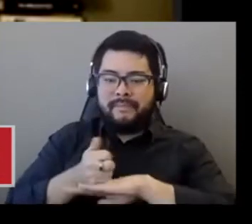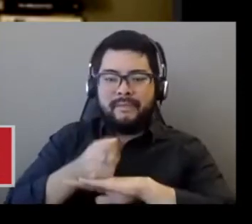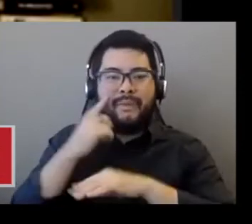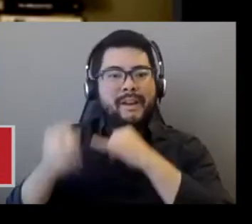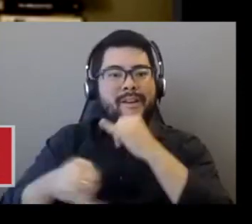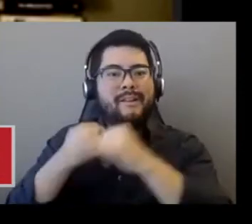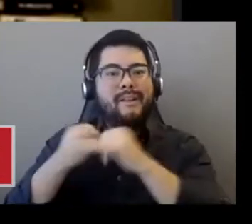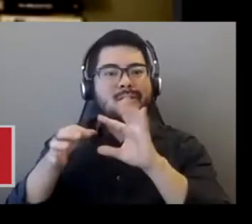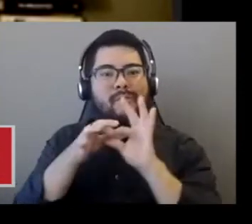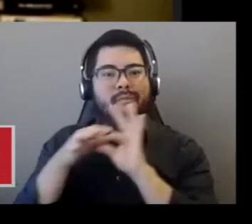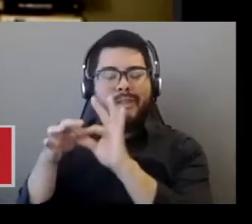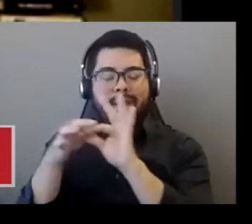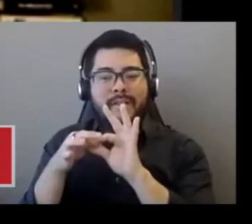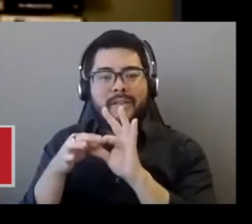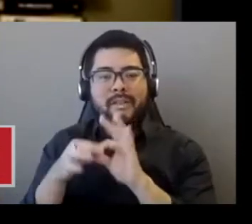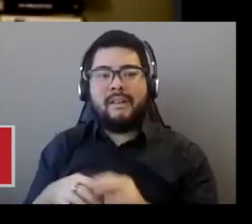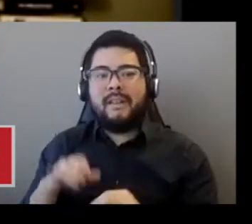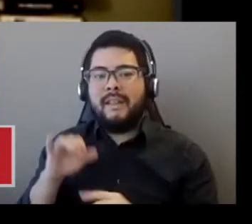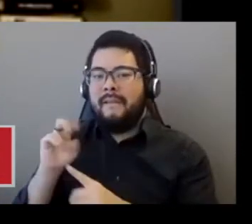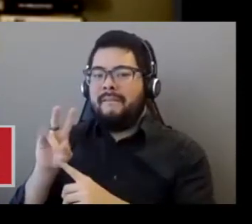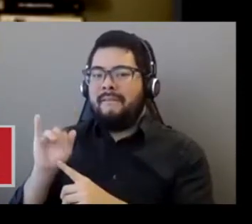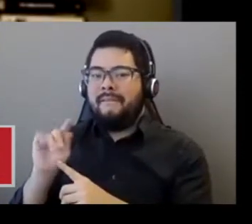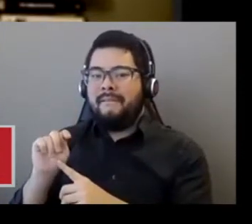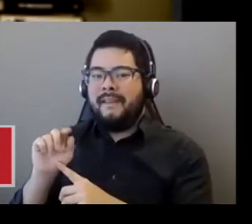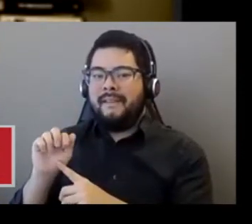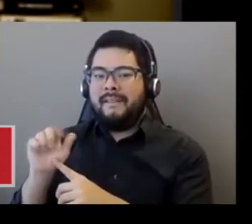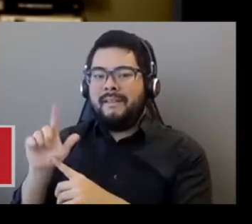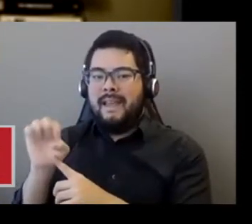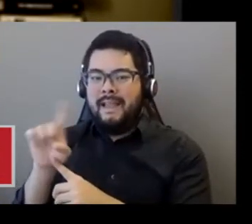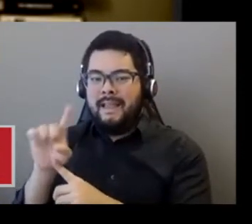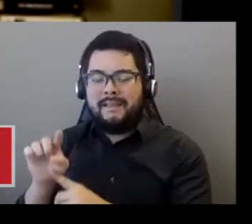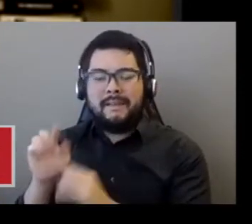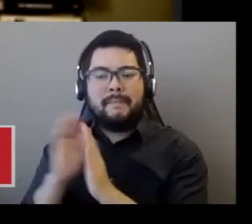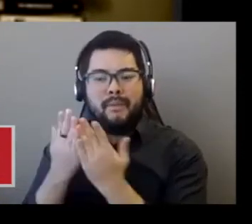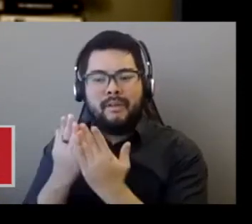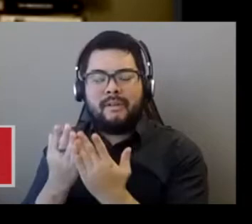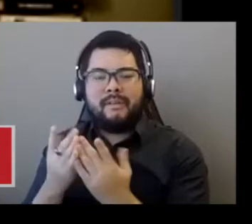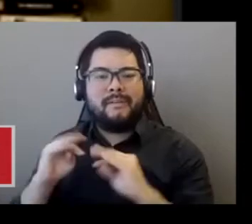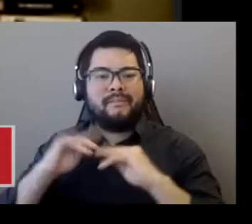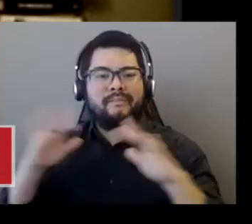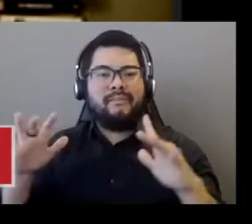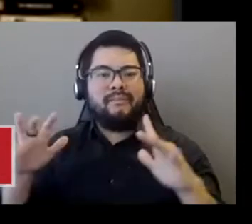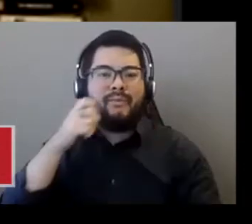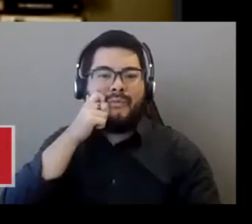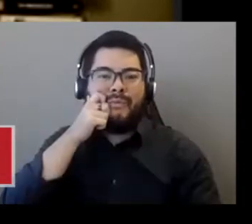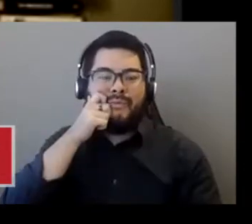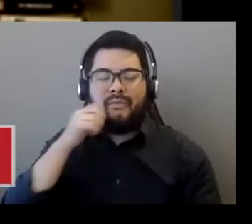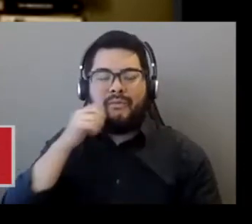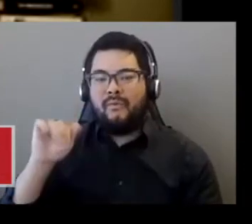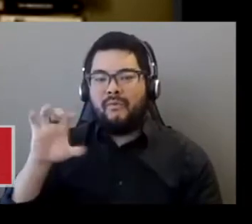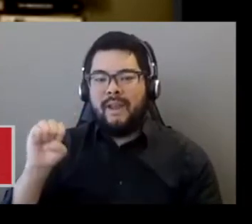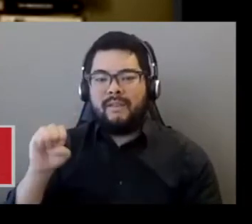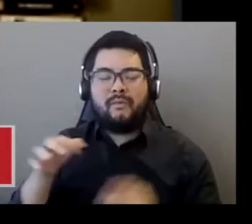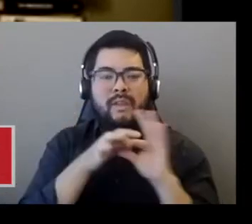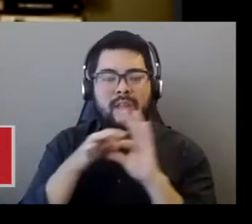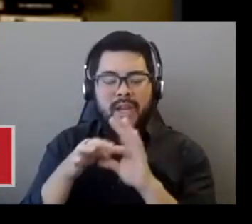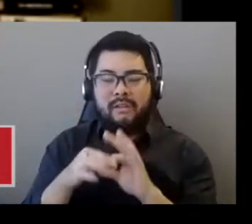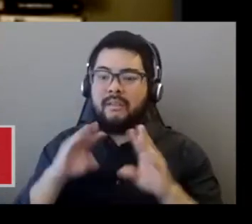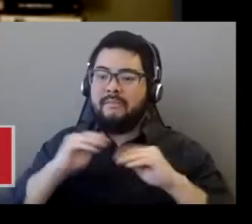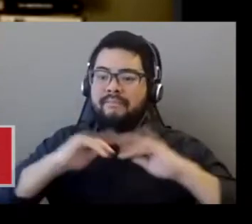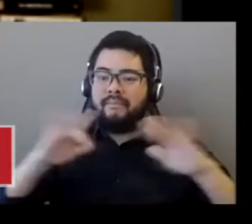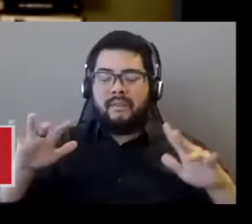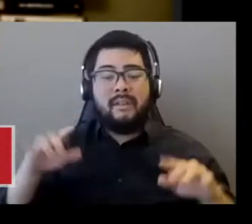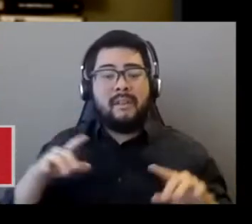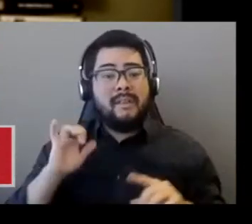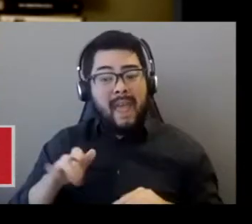International relations, Vitalis's book, shows it comes out of so-called race relations. It's a racist history. Ralph Bunche comes in